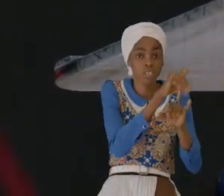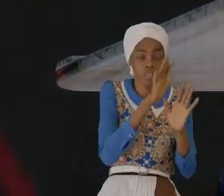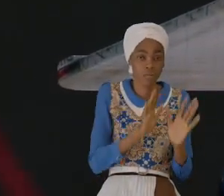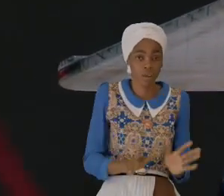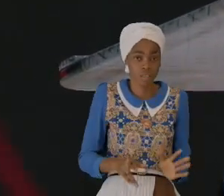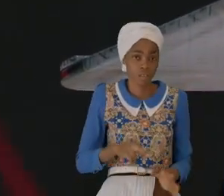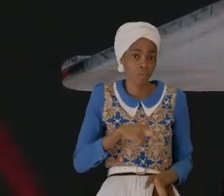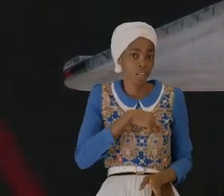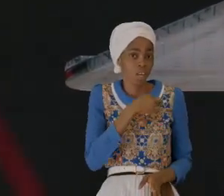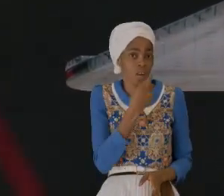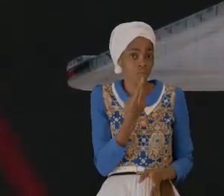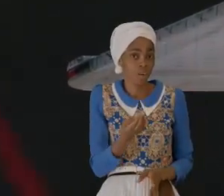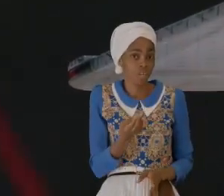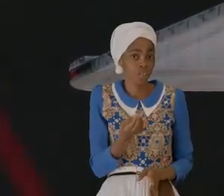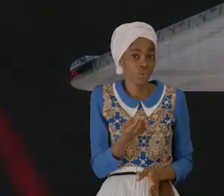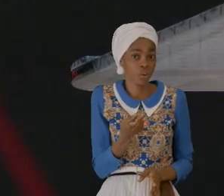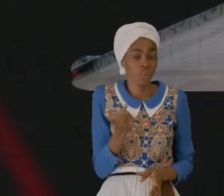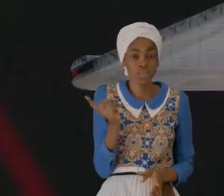religious